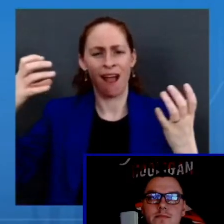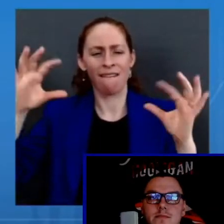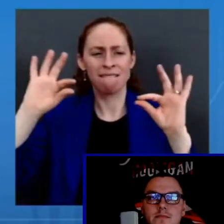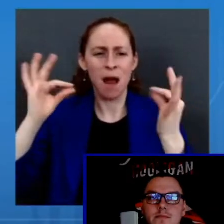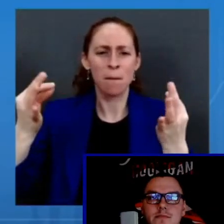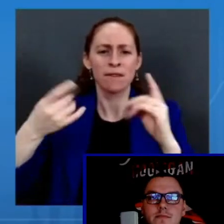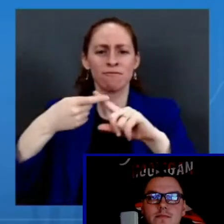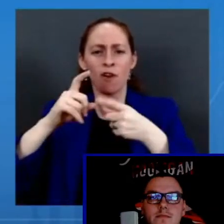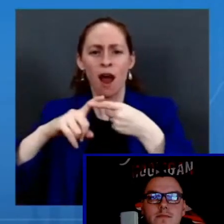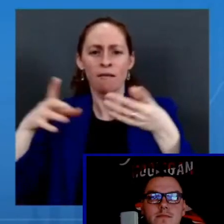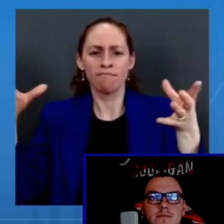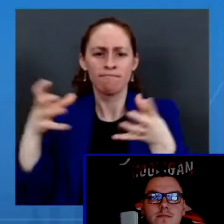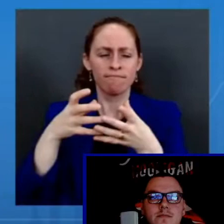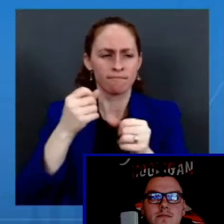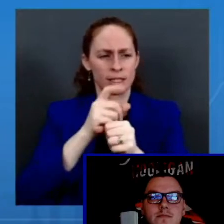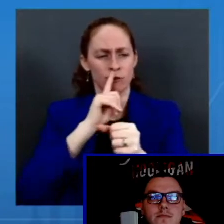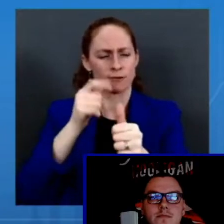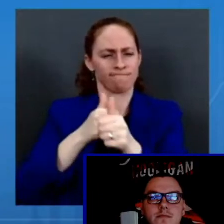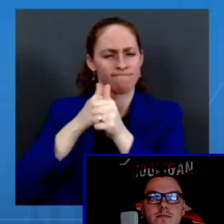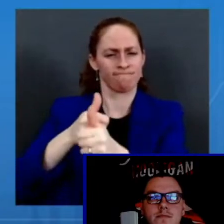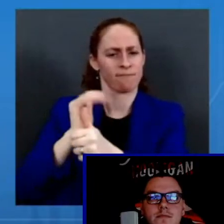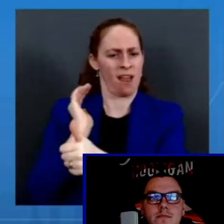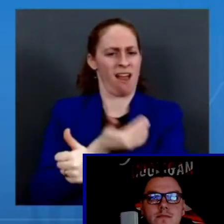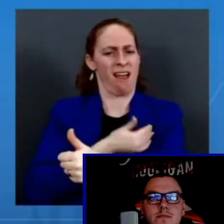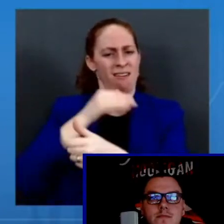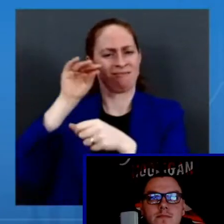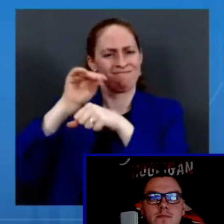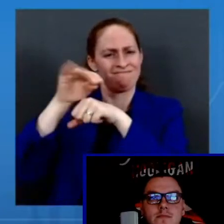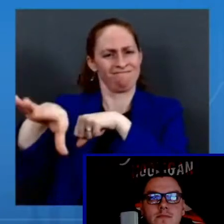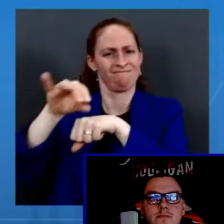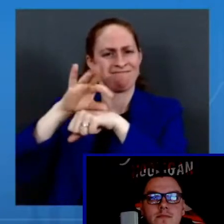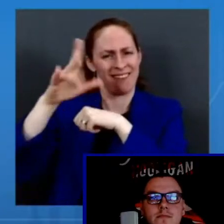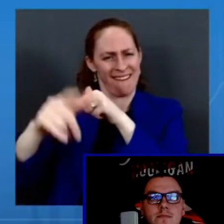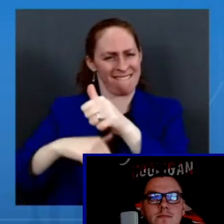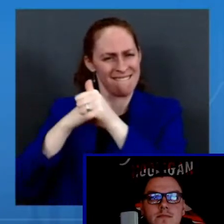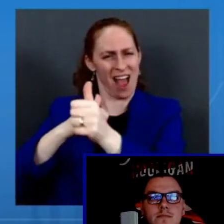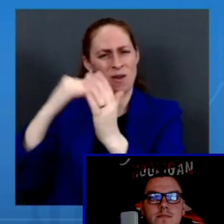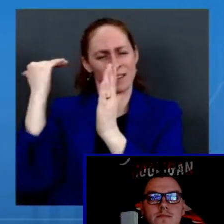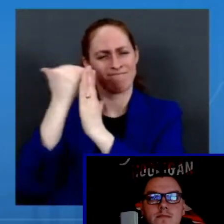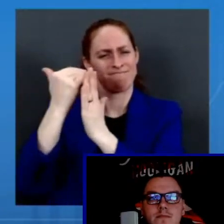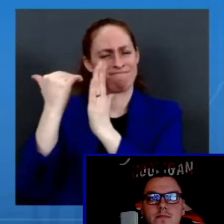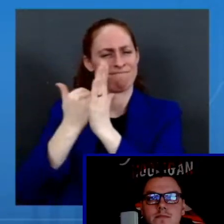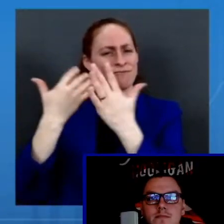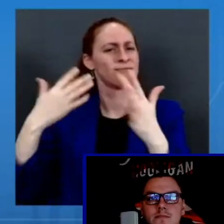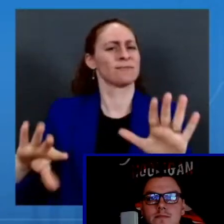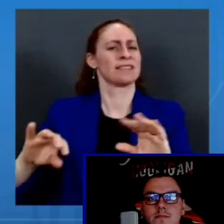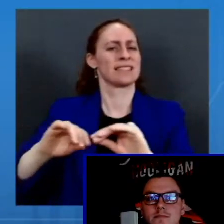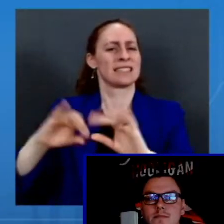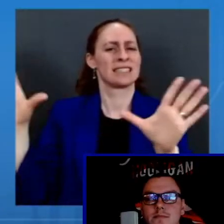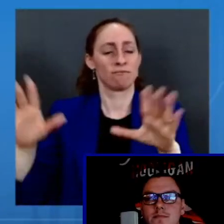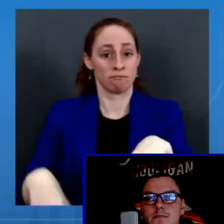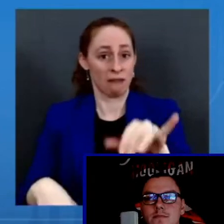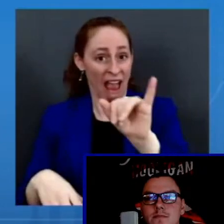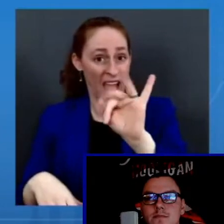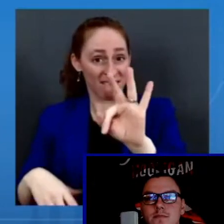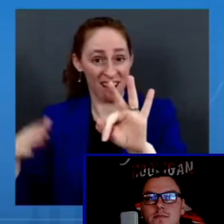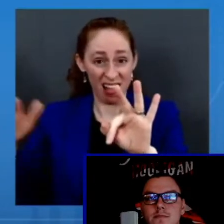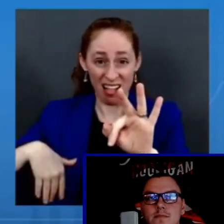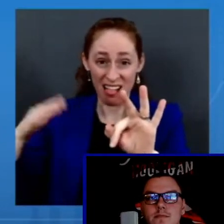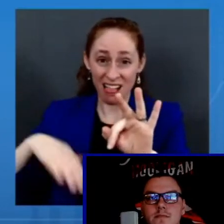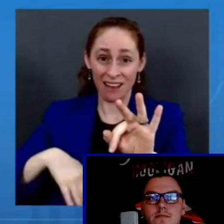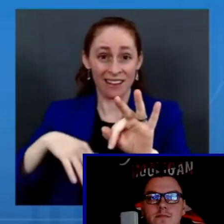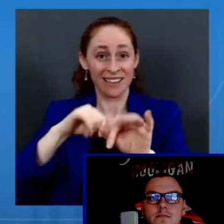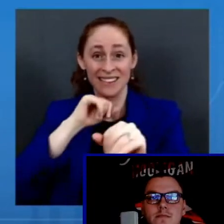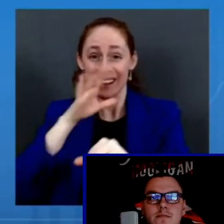who remain unvaccinated are the most vulnerable to COVID-19. CDC data now updated through November,